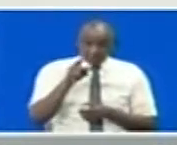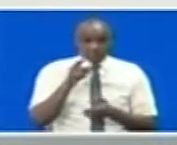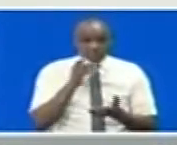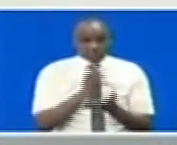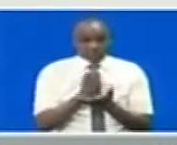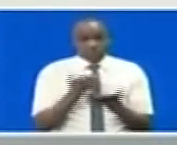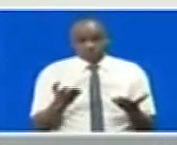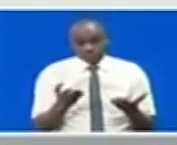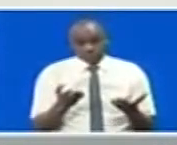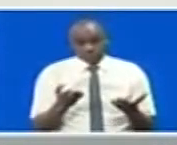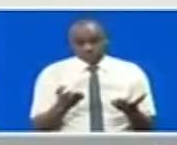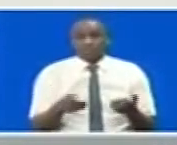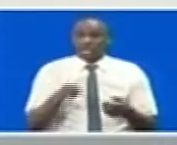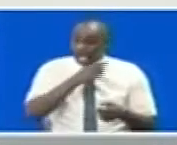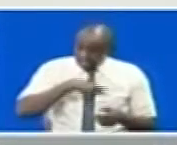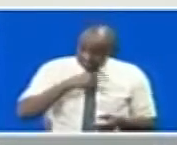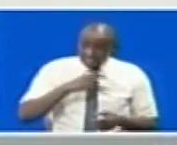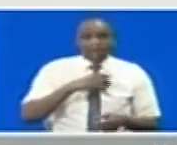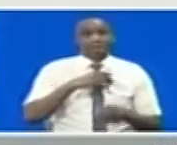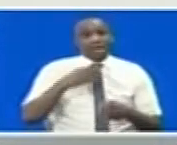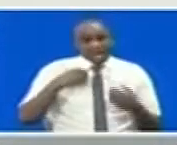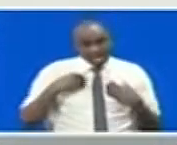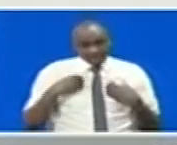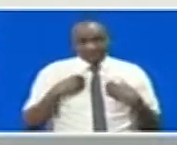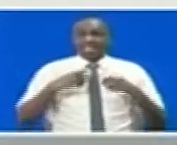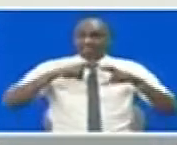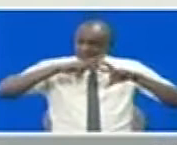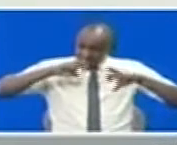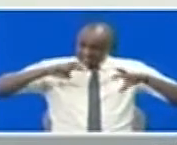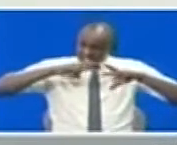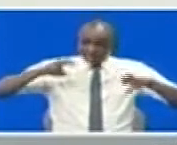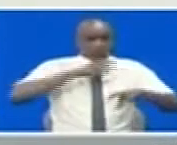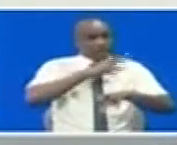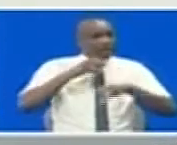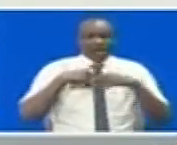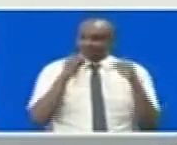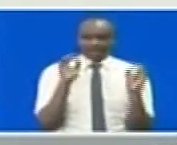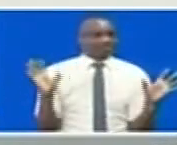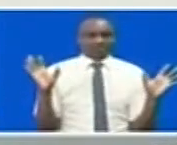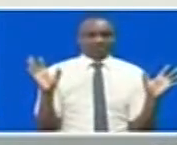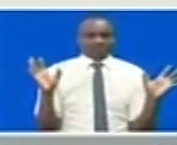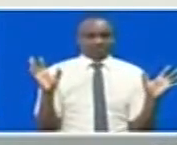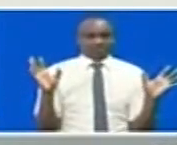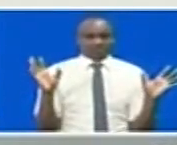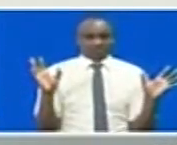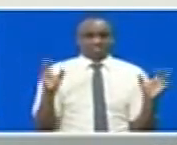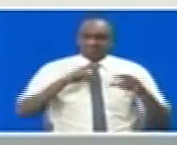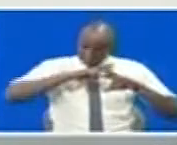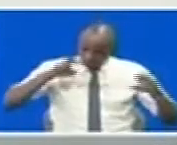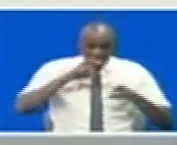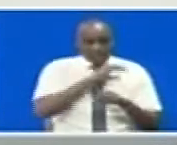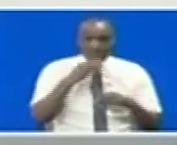wrong. We do not have investigatory powers. All investigatory